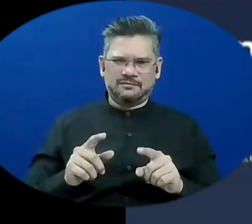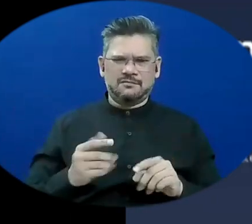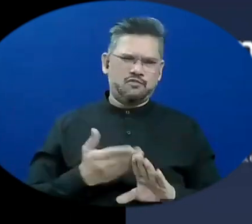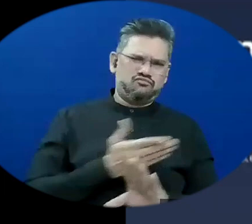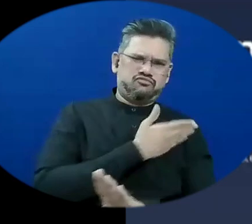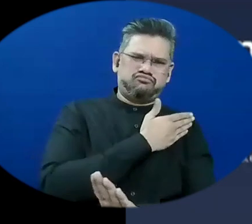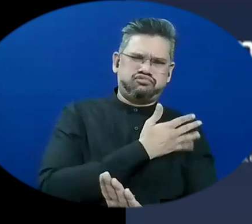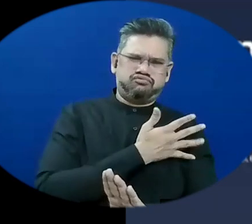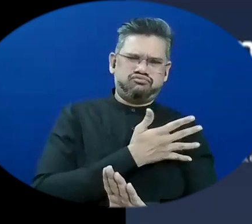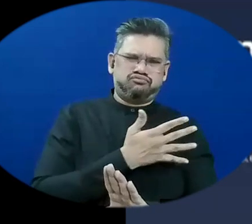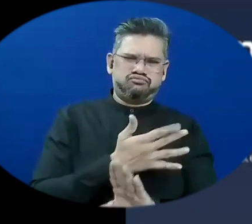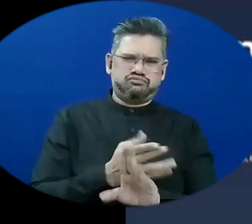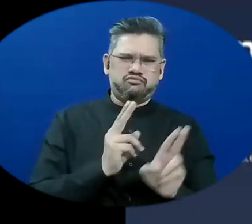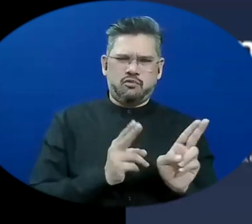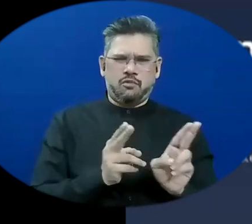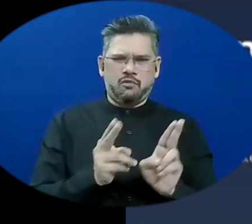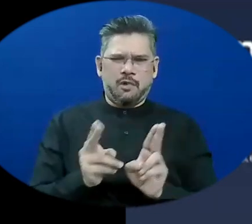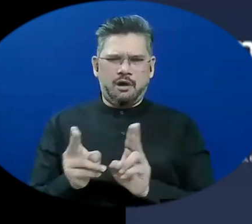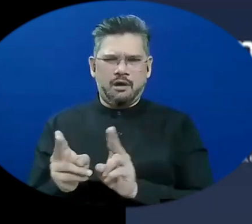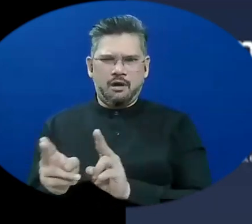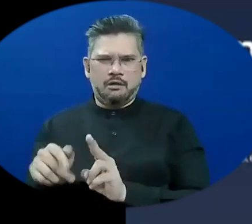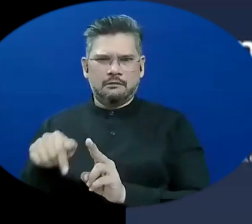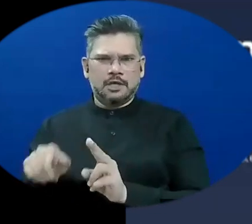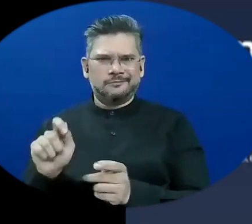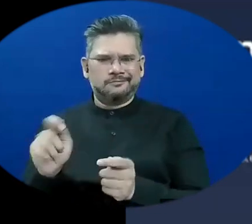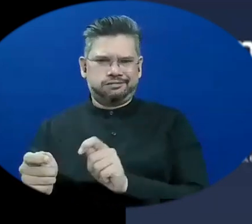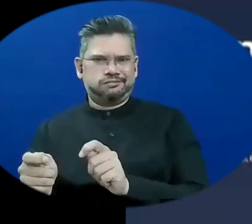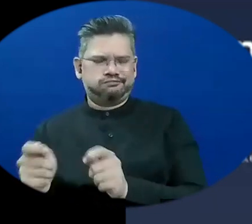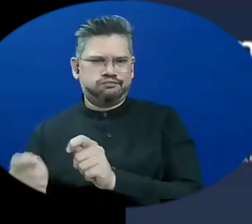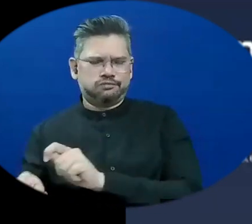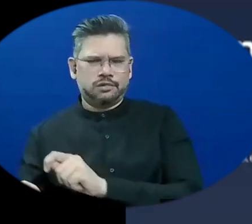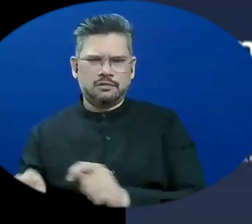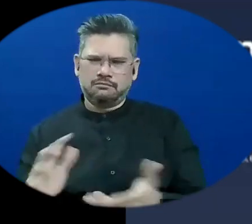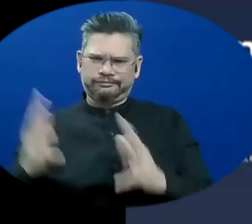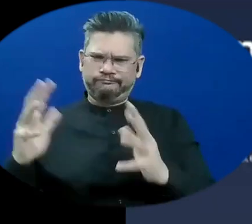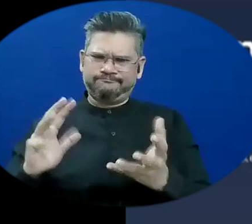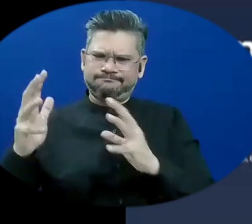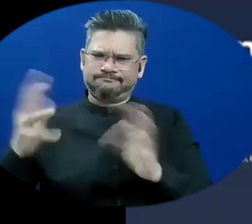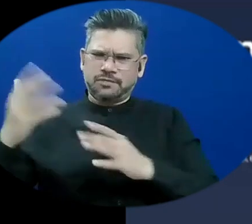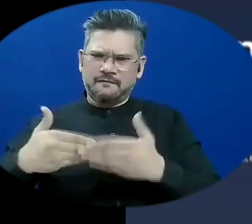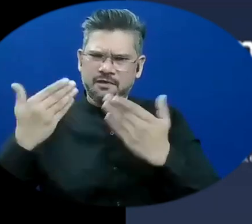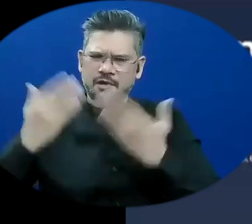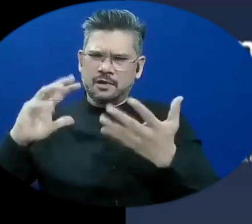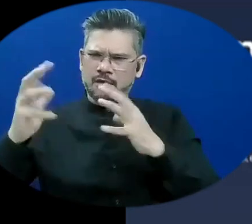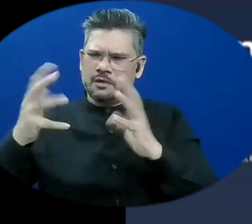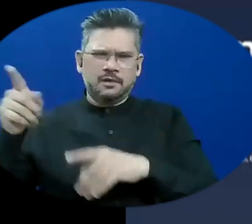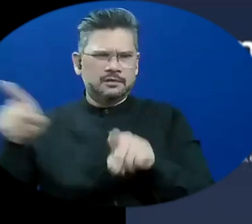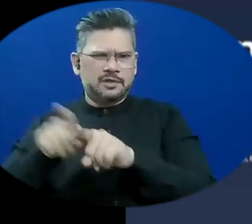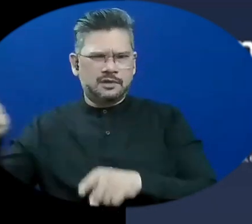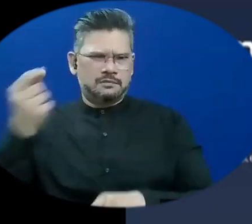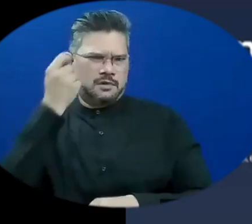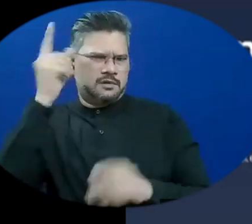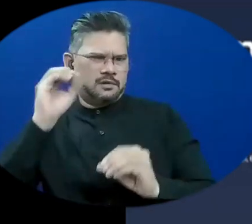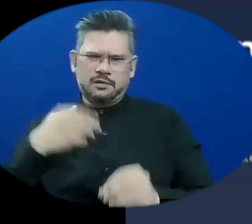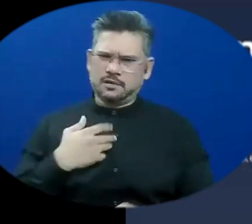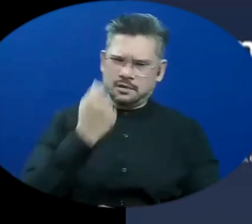became disruptive. It disrupted our days because we didn't understand. She didn't know what was going on with herself, and I didn't